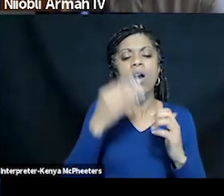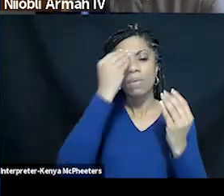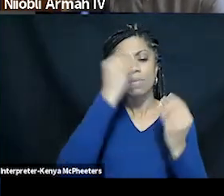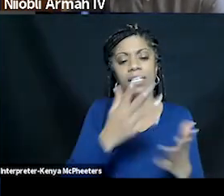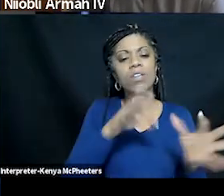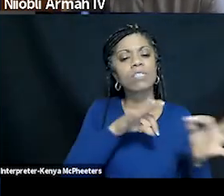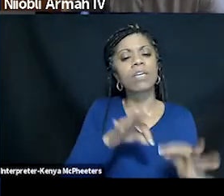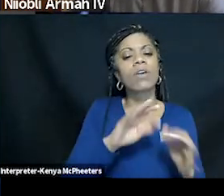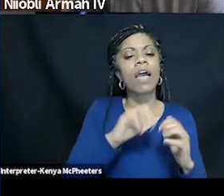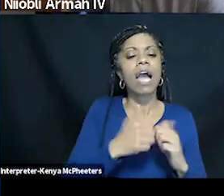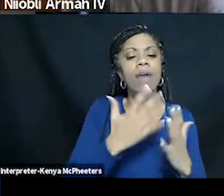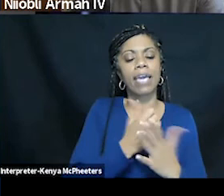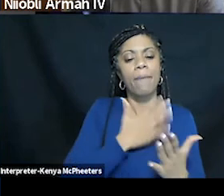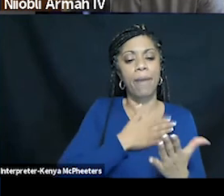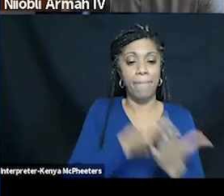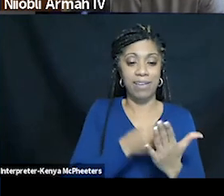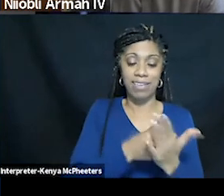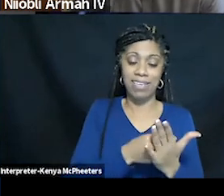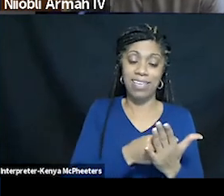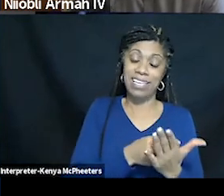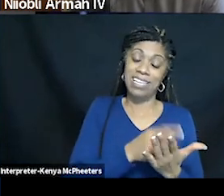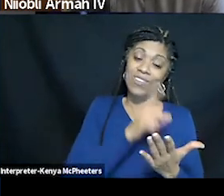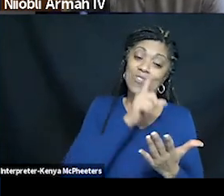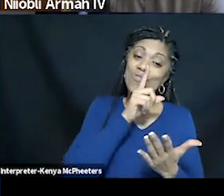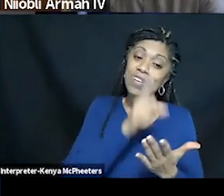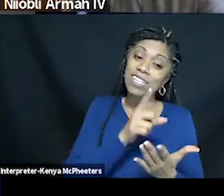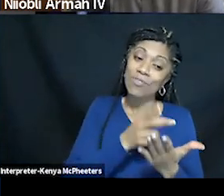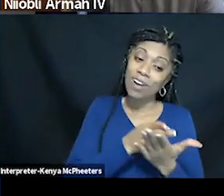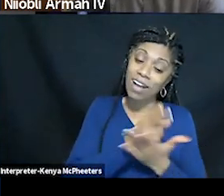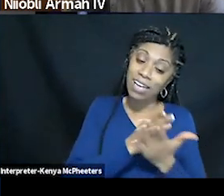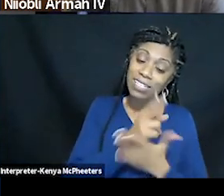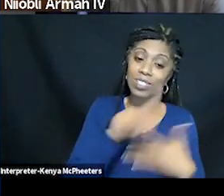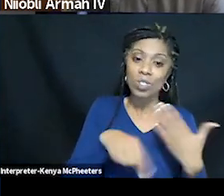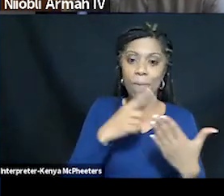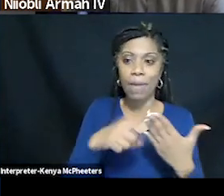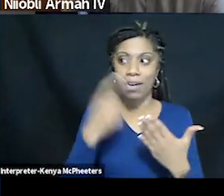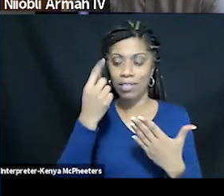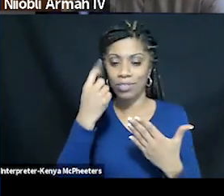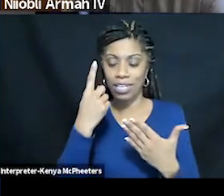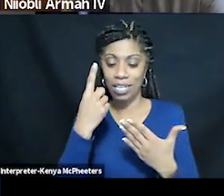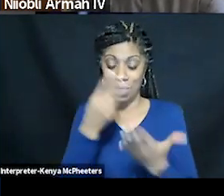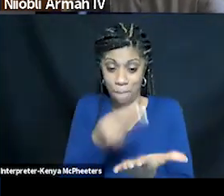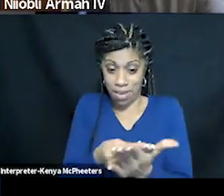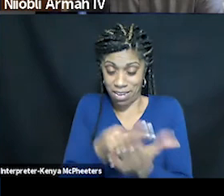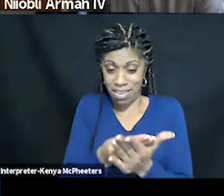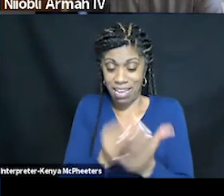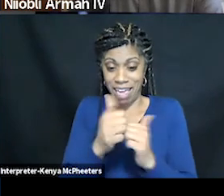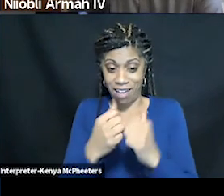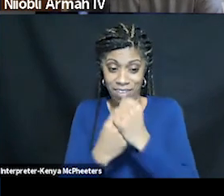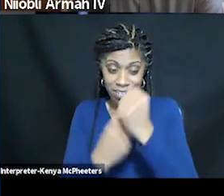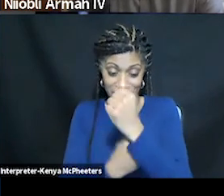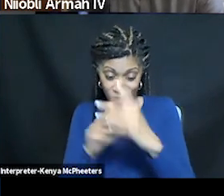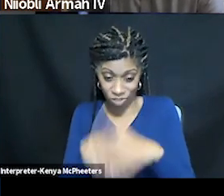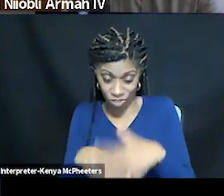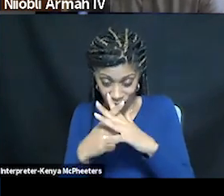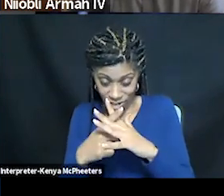Black and brown people. And so if we're honest in the source of philanthropic dollars, and if we really understand how foundations work, the